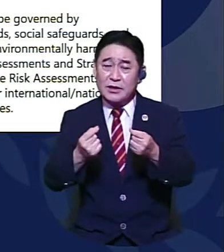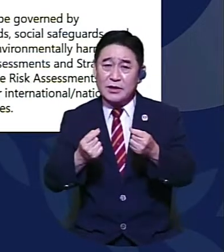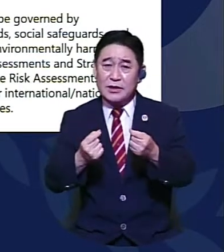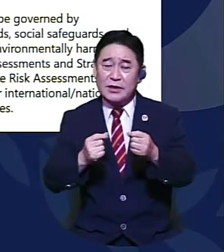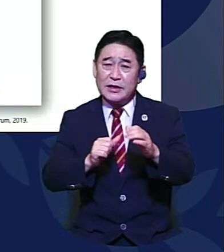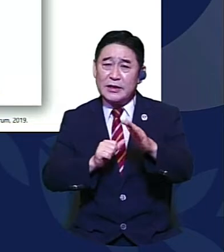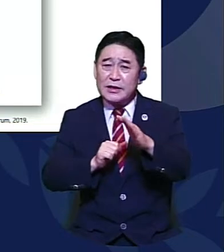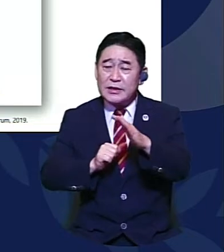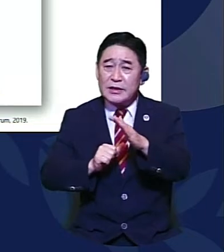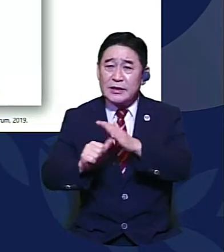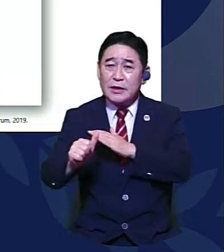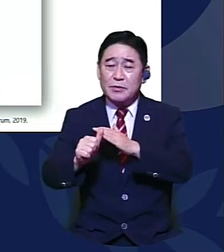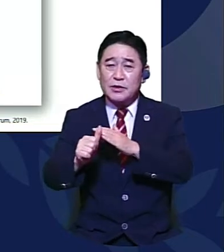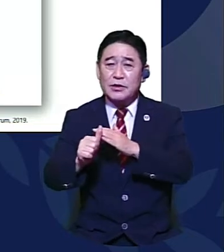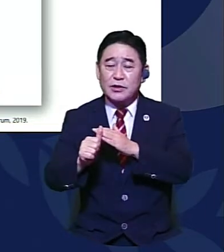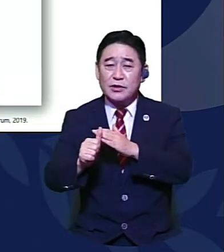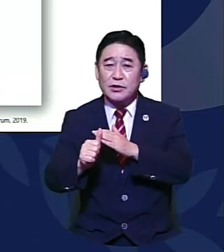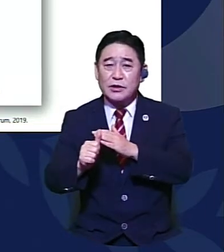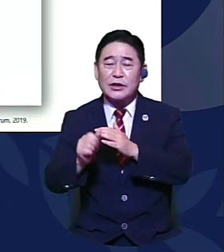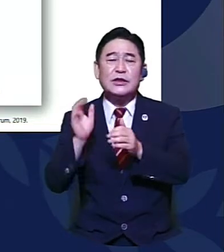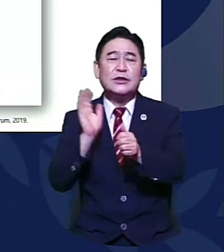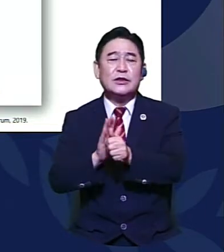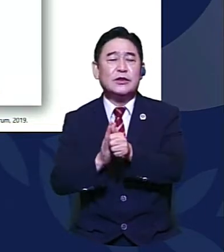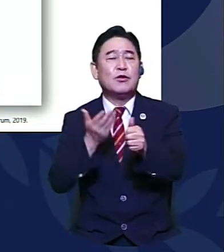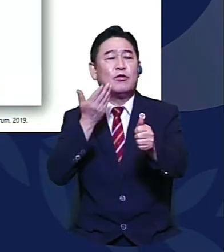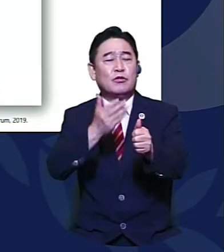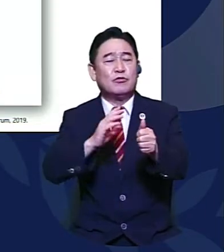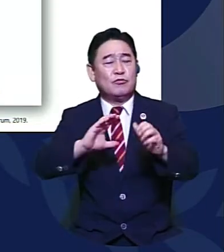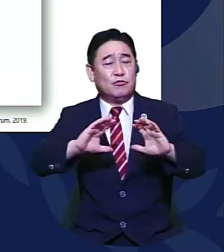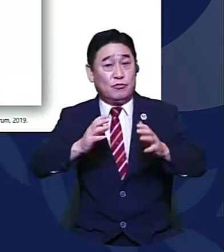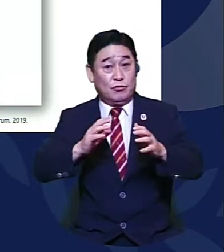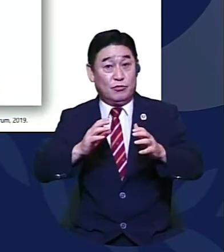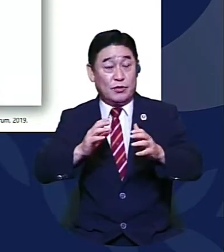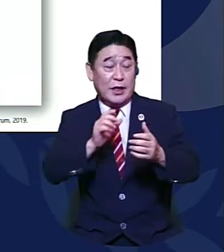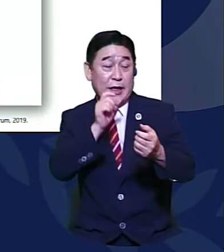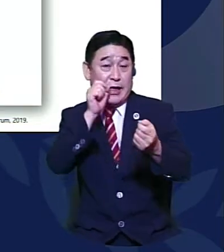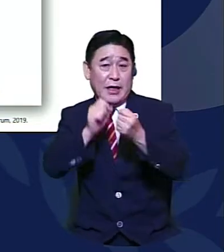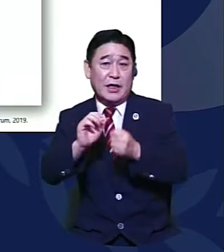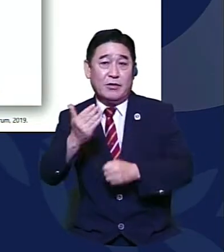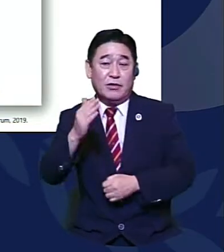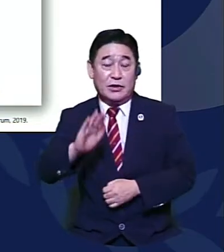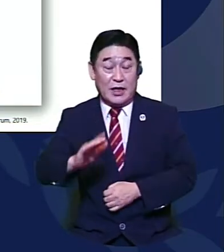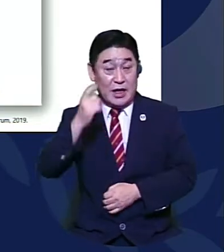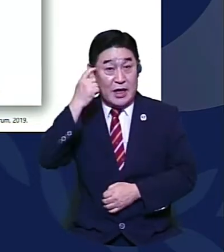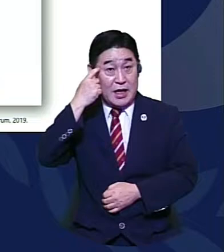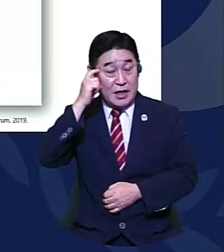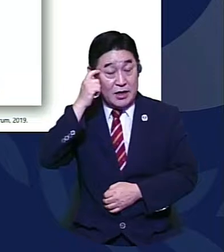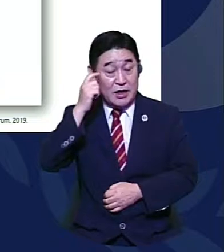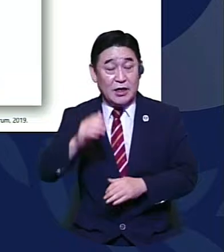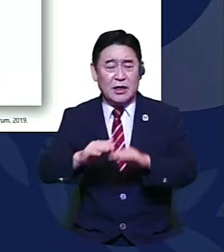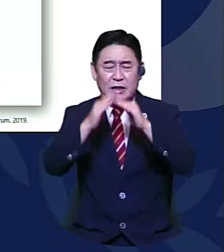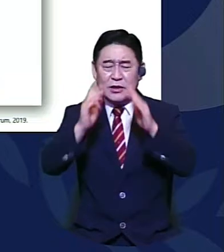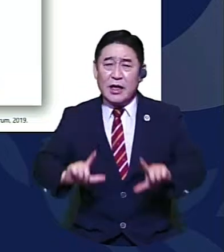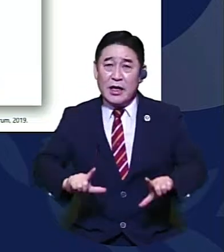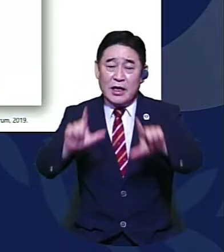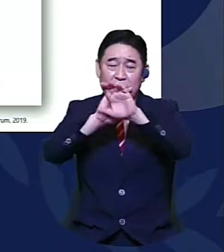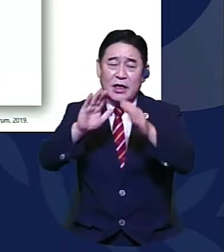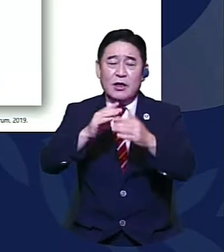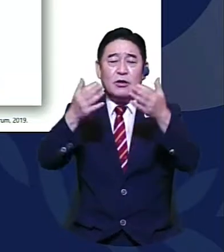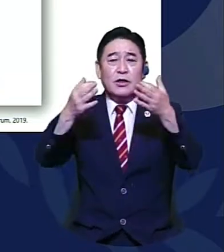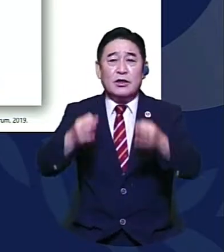with. It's also good to know that of total climate finance,